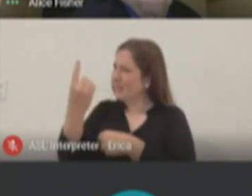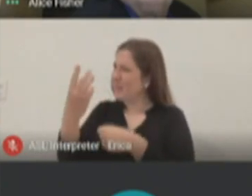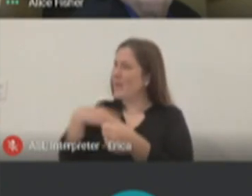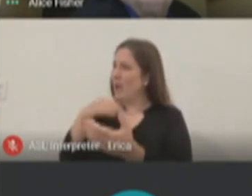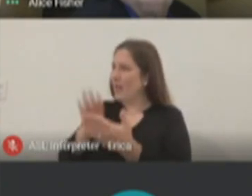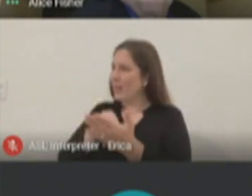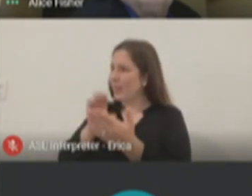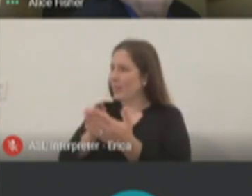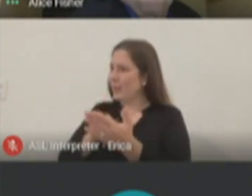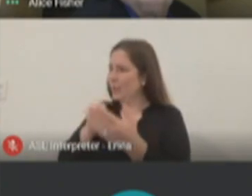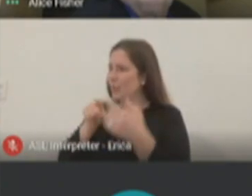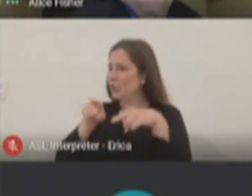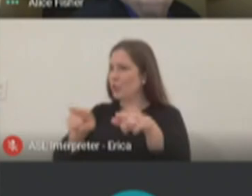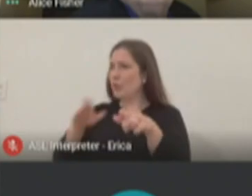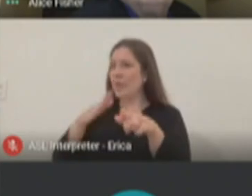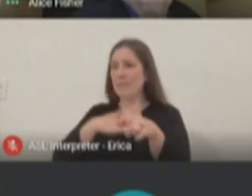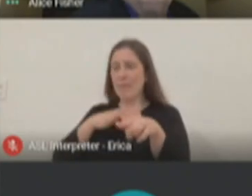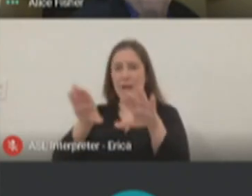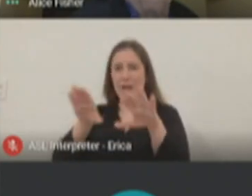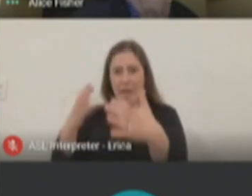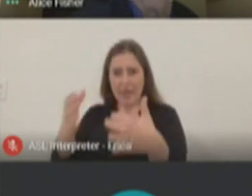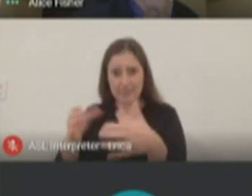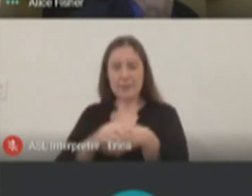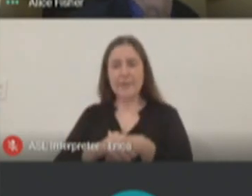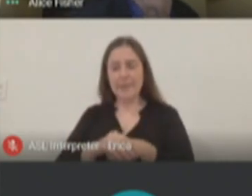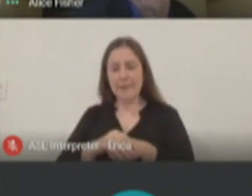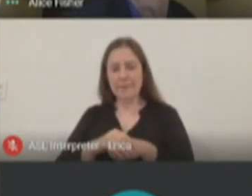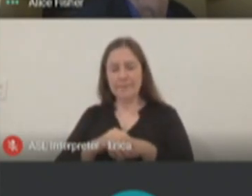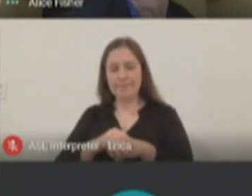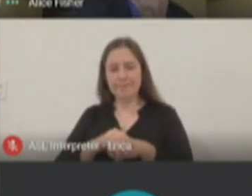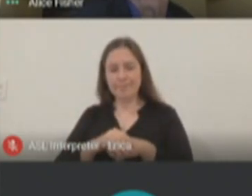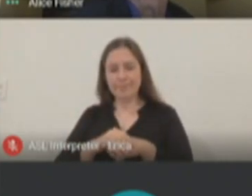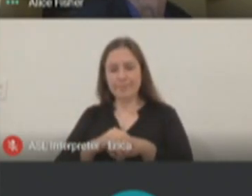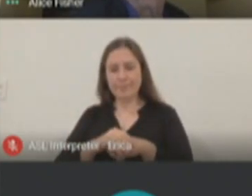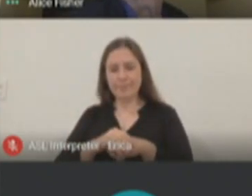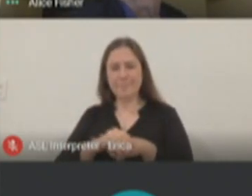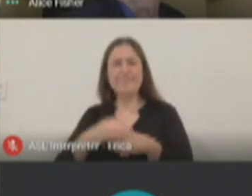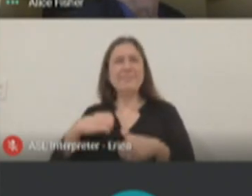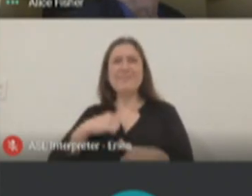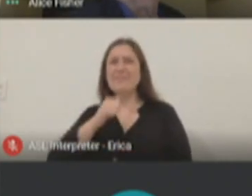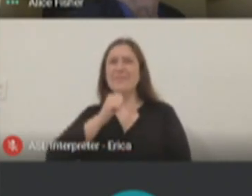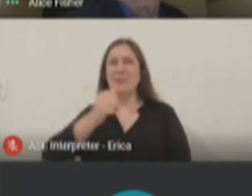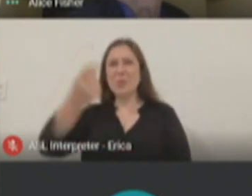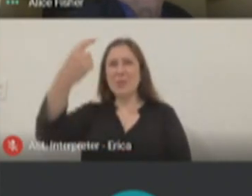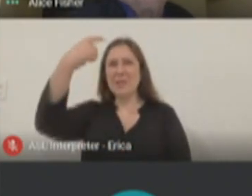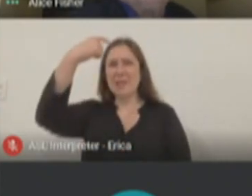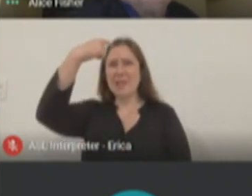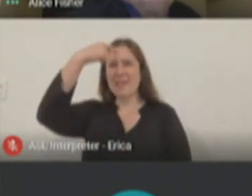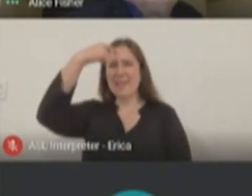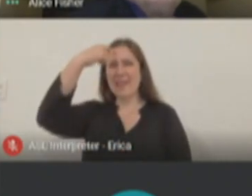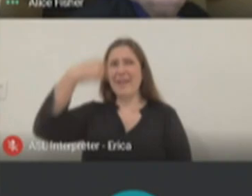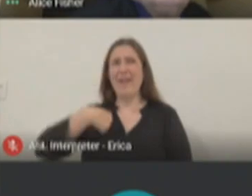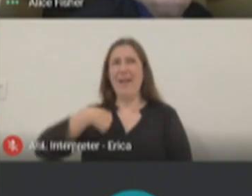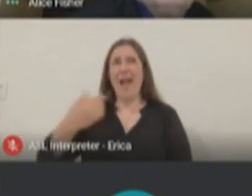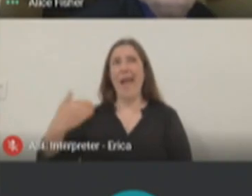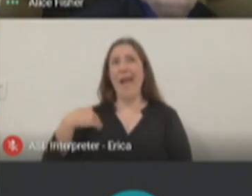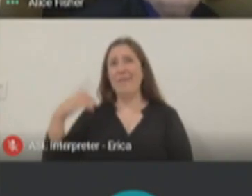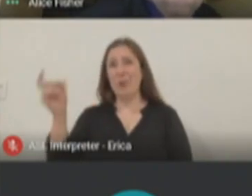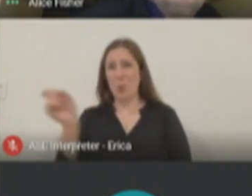been accomplished throughout the years. And I don't think I have really a question. It's more like a